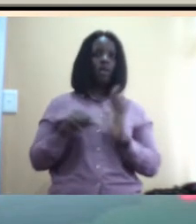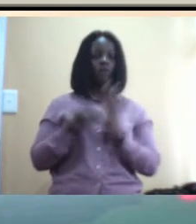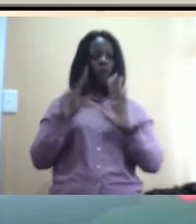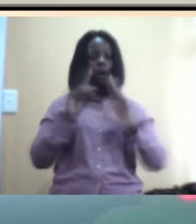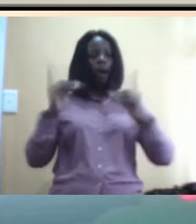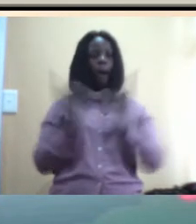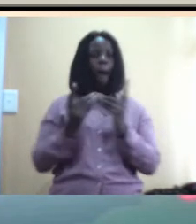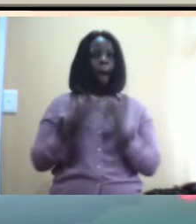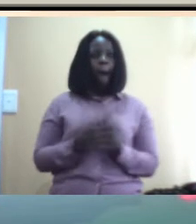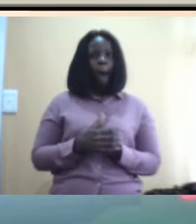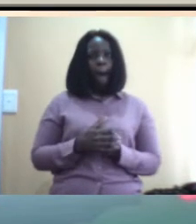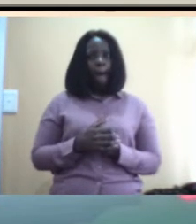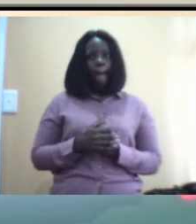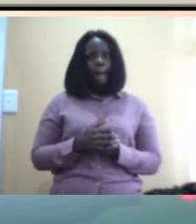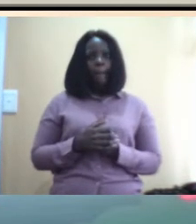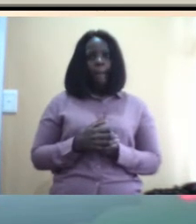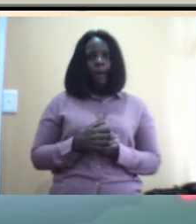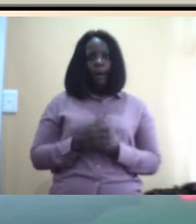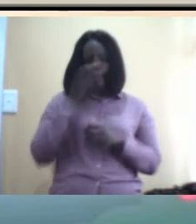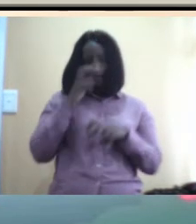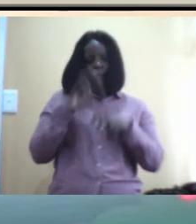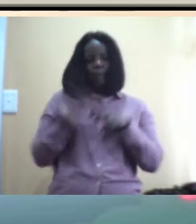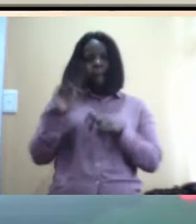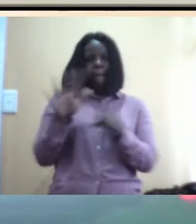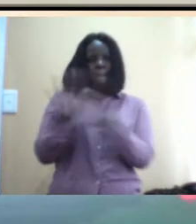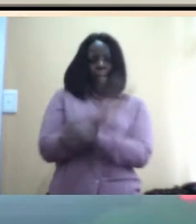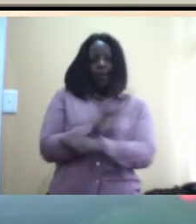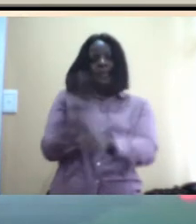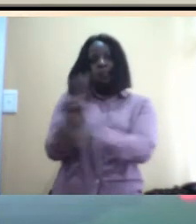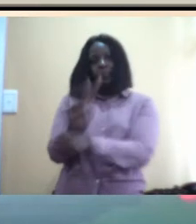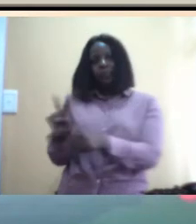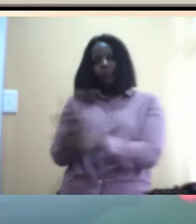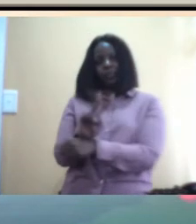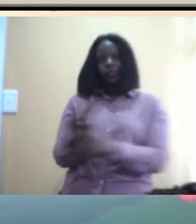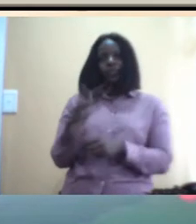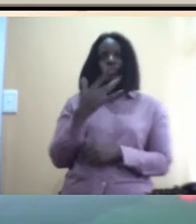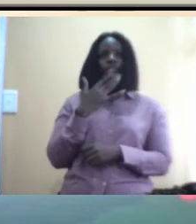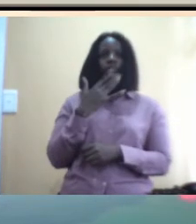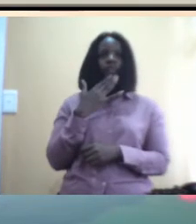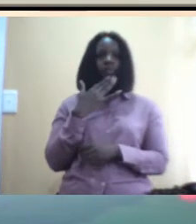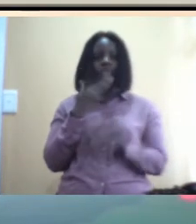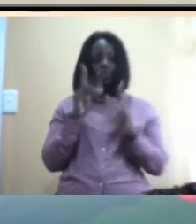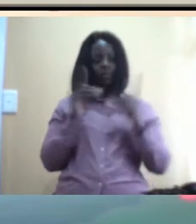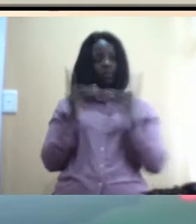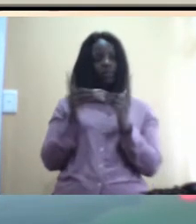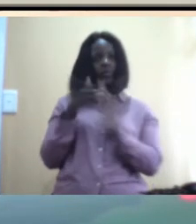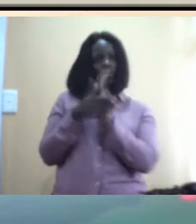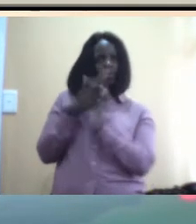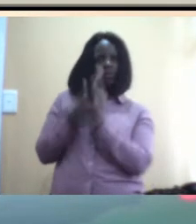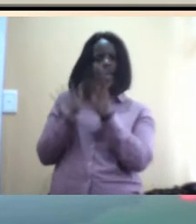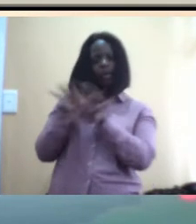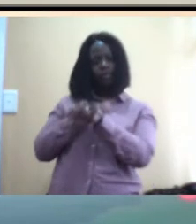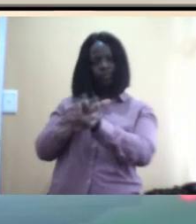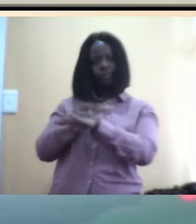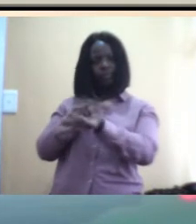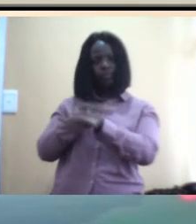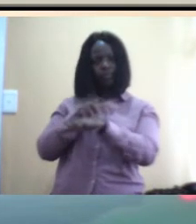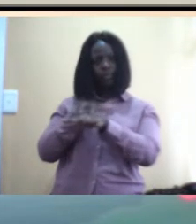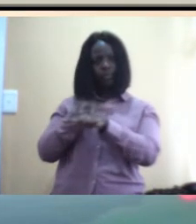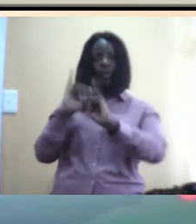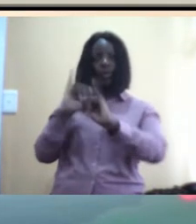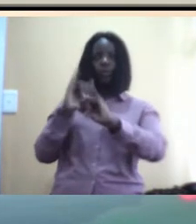department. It requires full oversight by the department as a function charged with